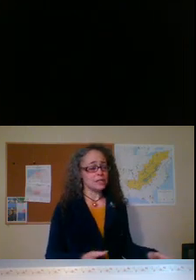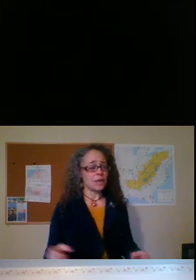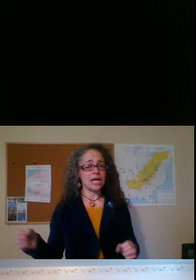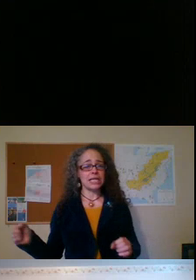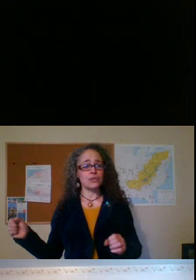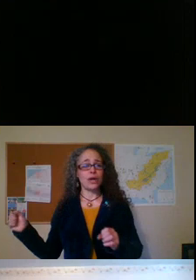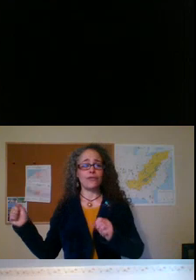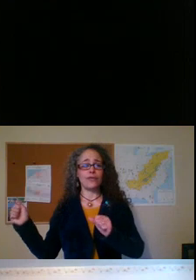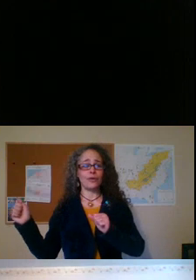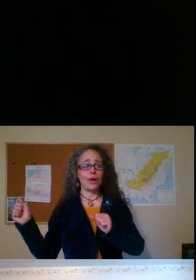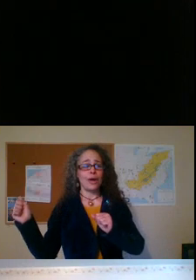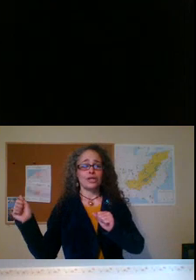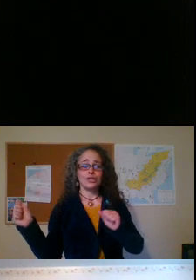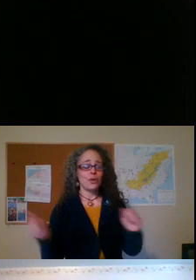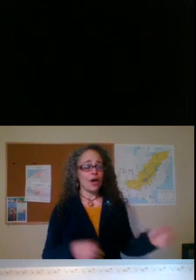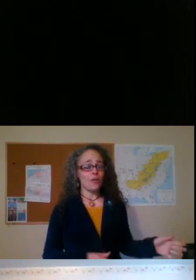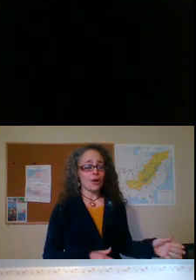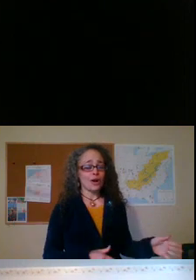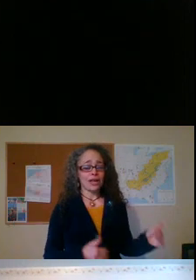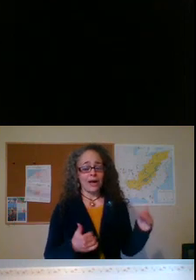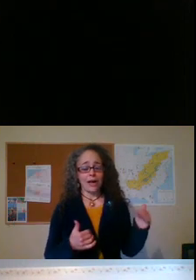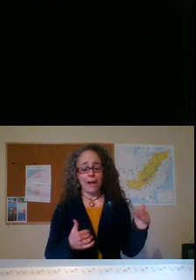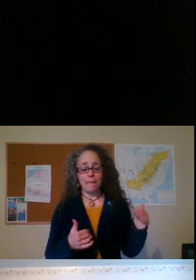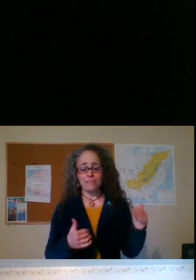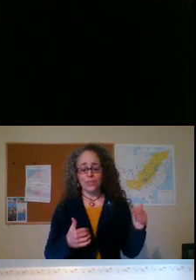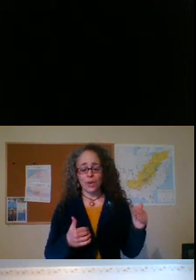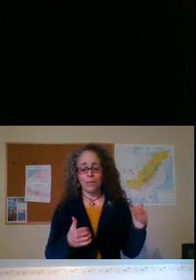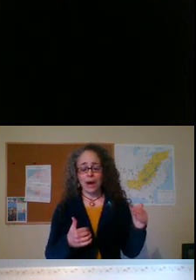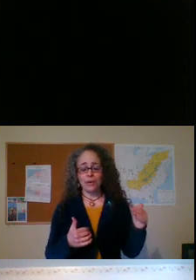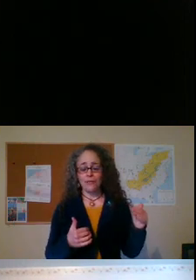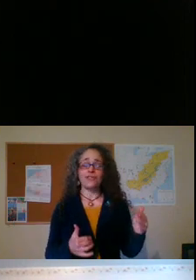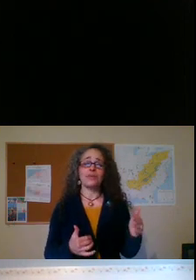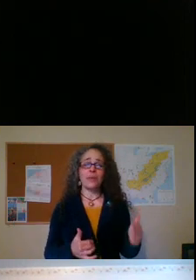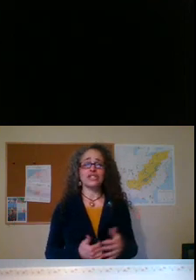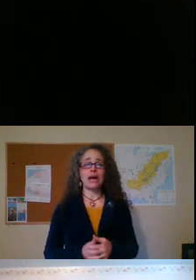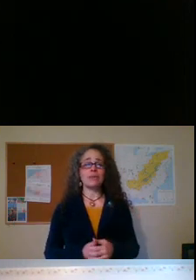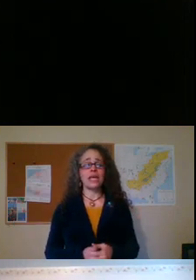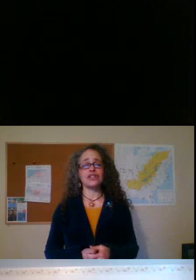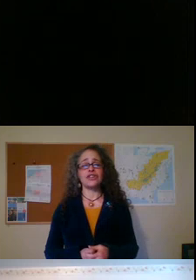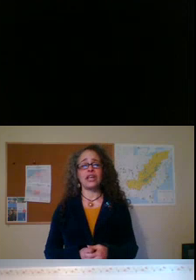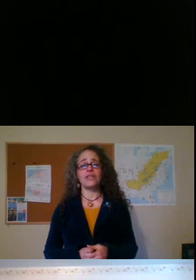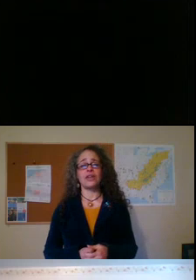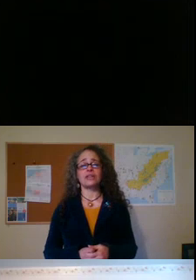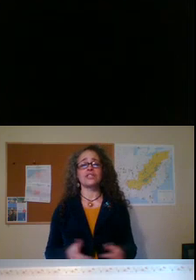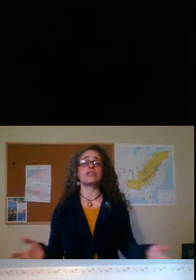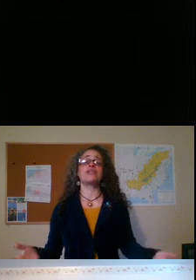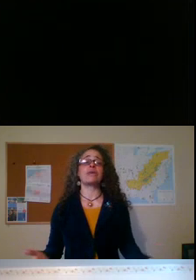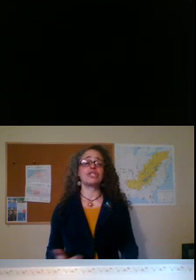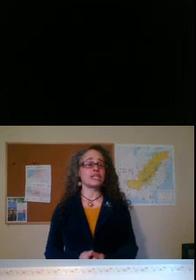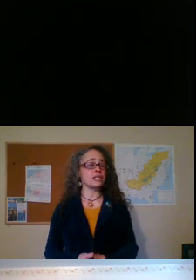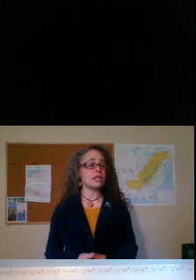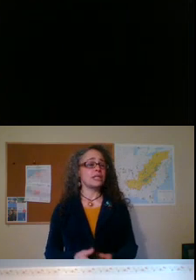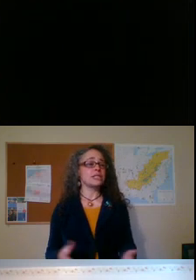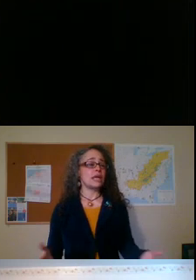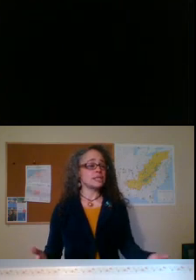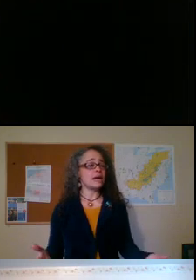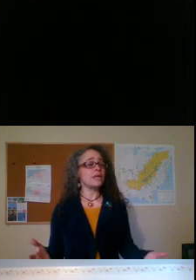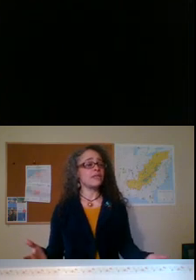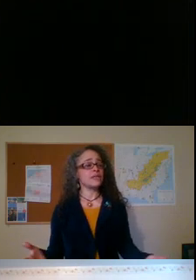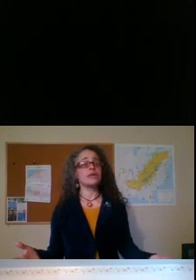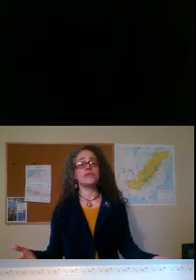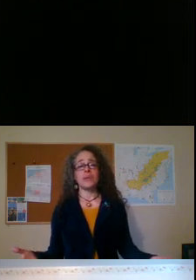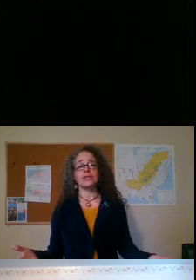at once, because what if you do all the work about a 50-page application and then all of a sudden you get rejected? That's a